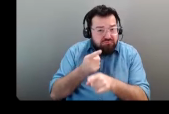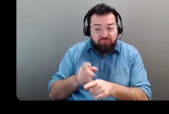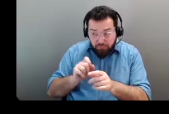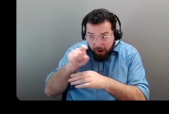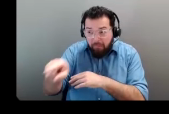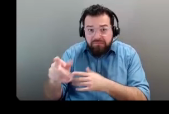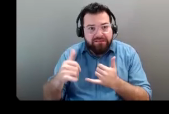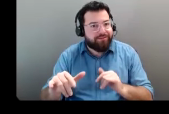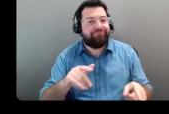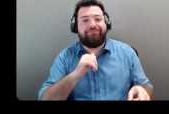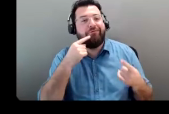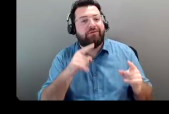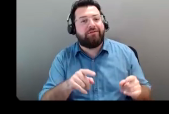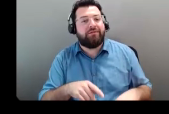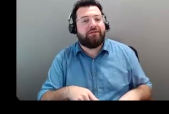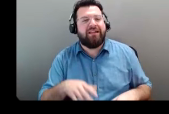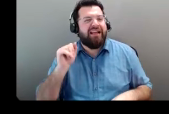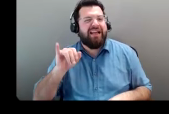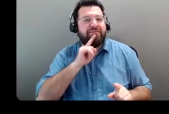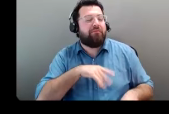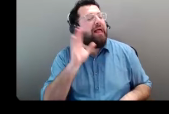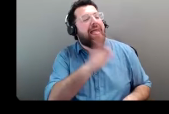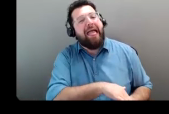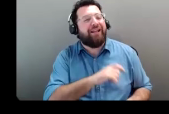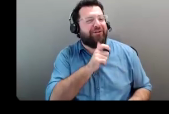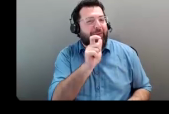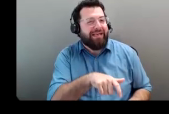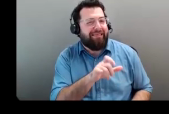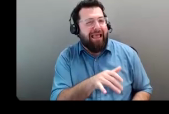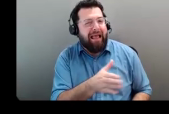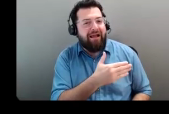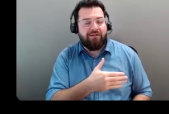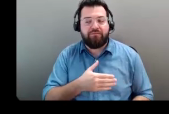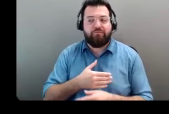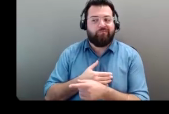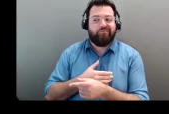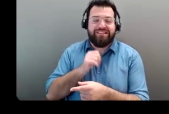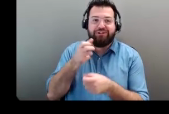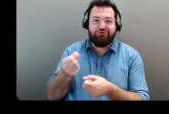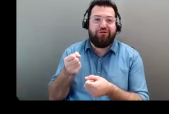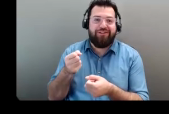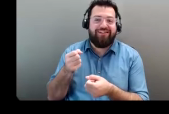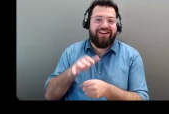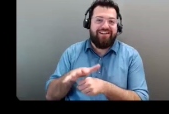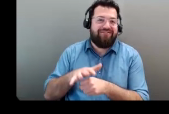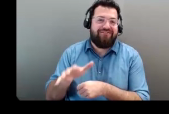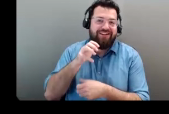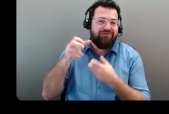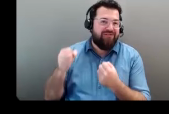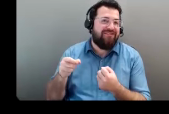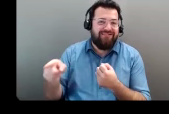still telling me, hey, you can, you know what, just forget about that. You don't need to do that. I'm like, okay, so AI is not strong enough yet. And I think that